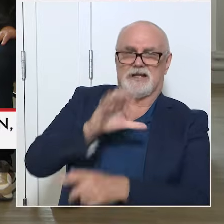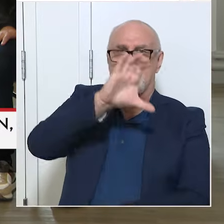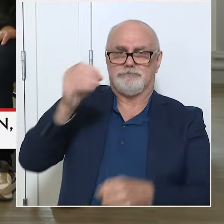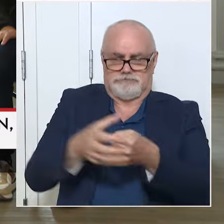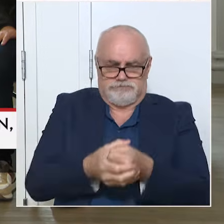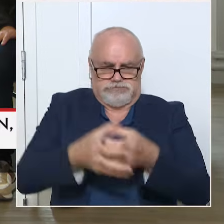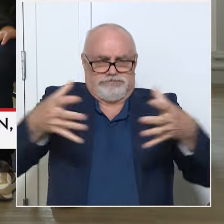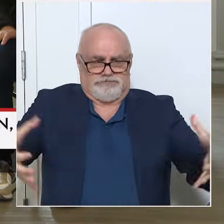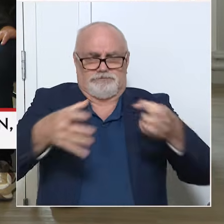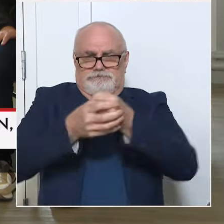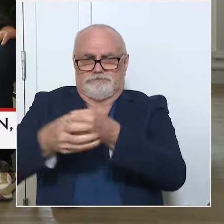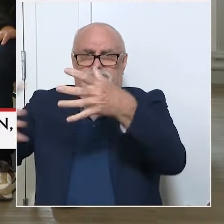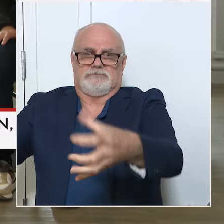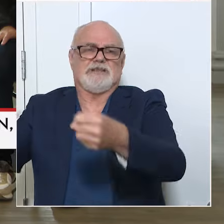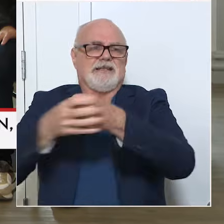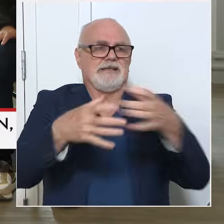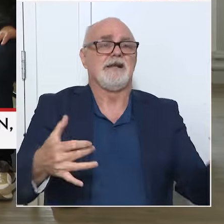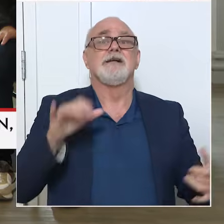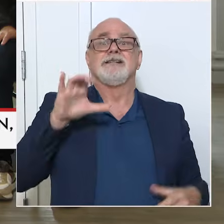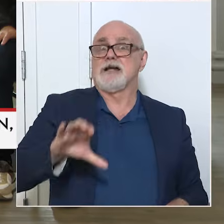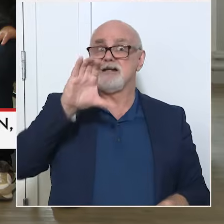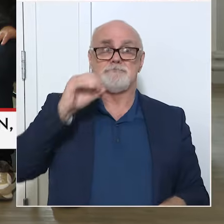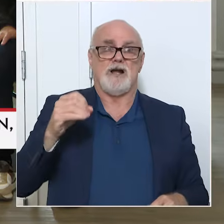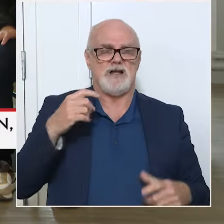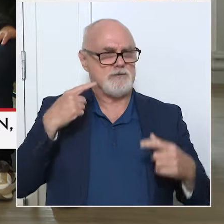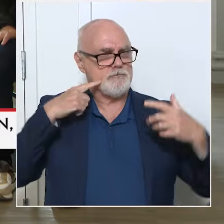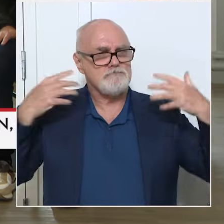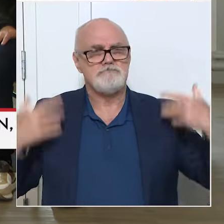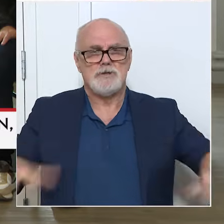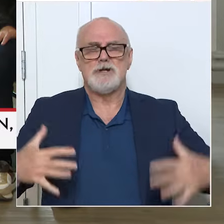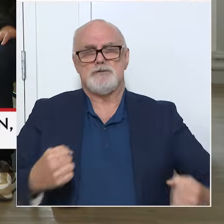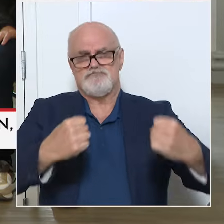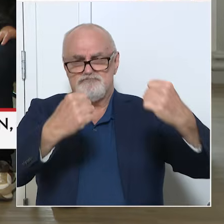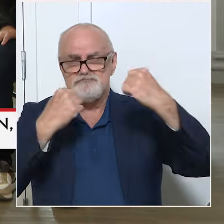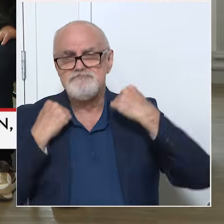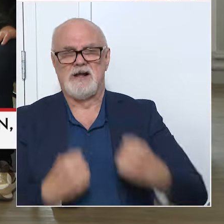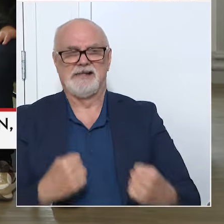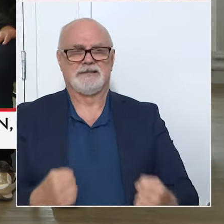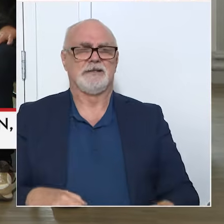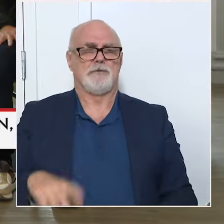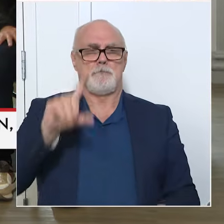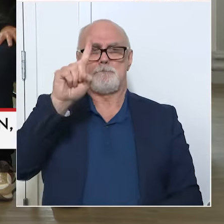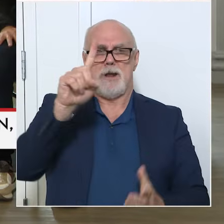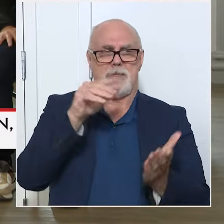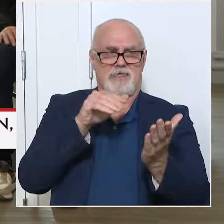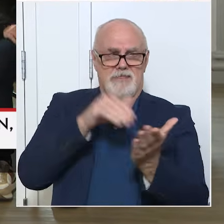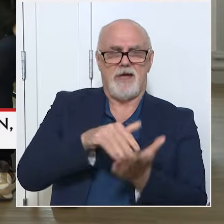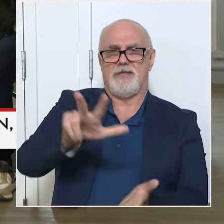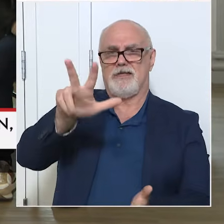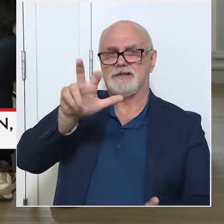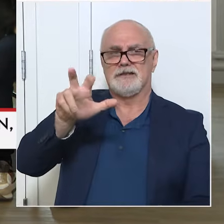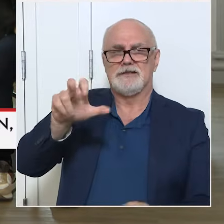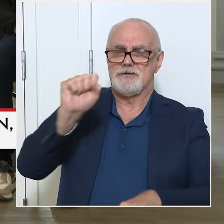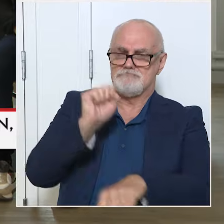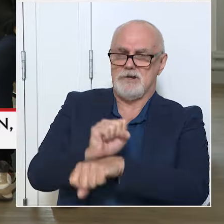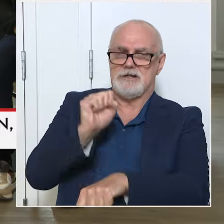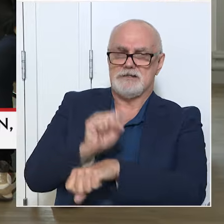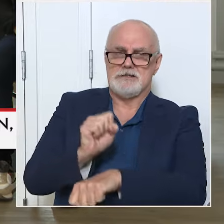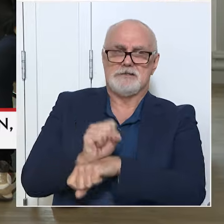companies have committed to create and retain more than 1,300 high-paying jobs and occupy more